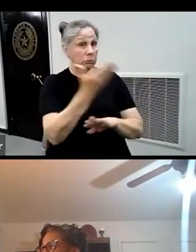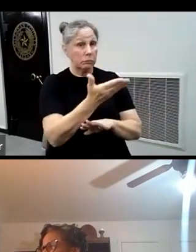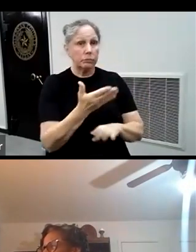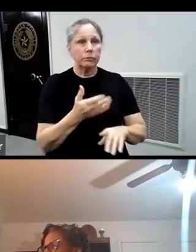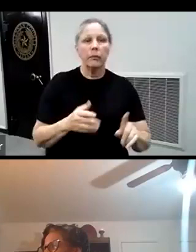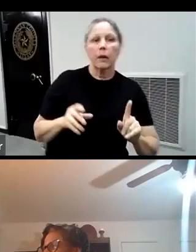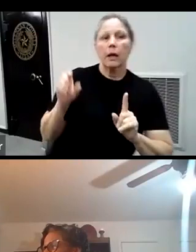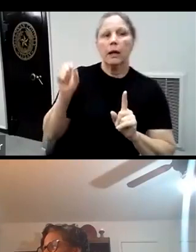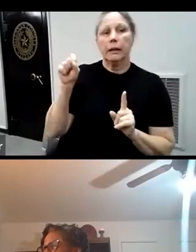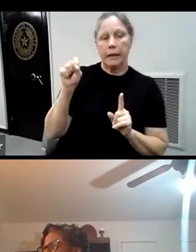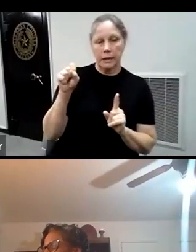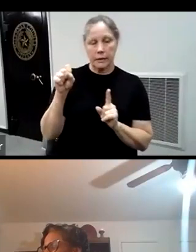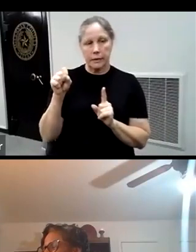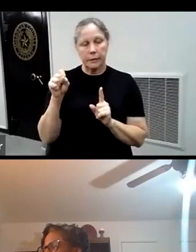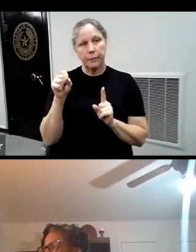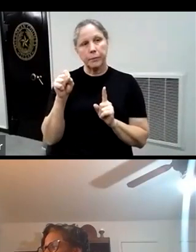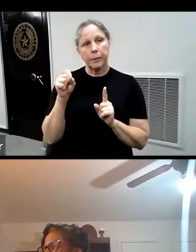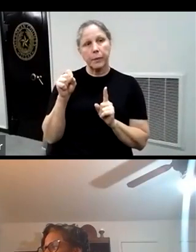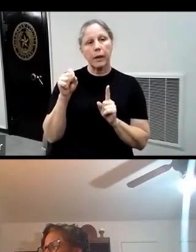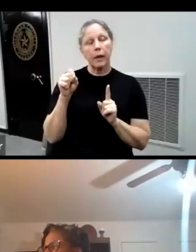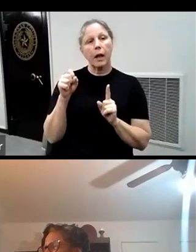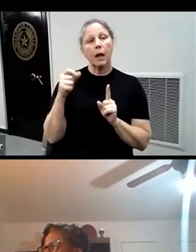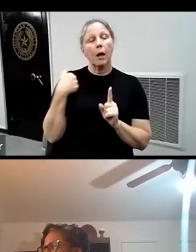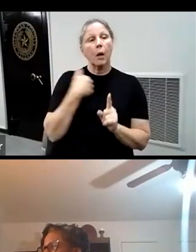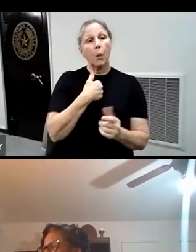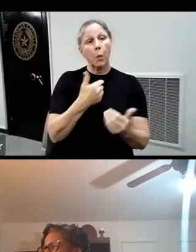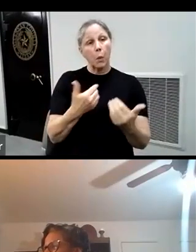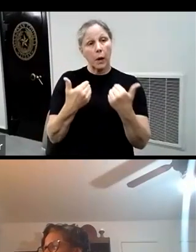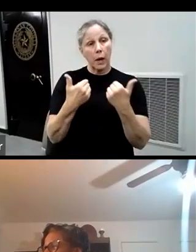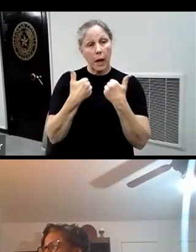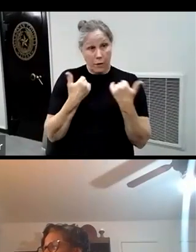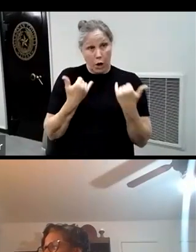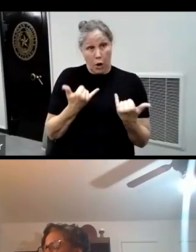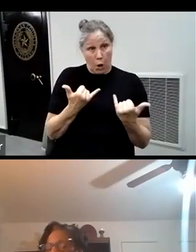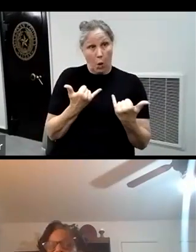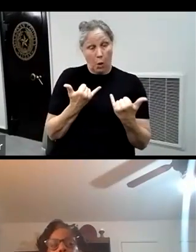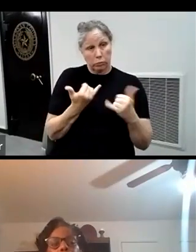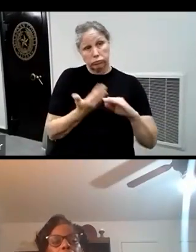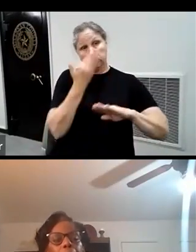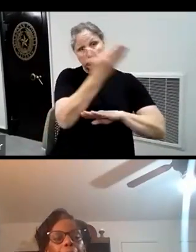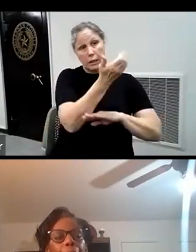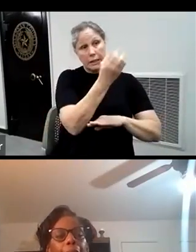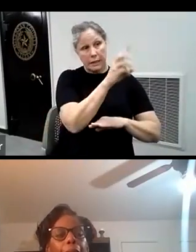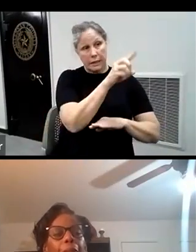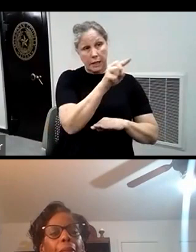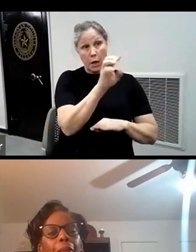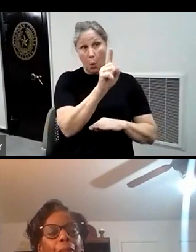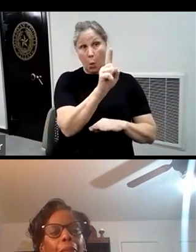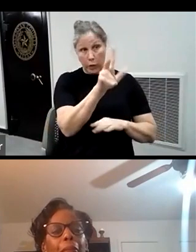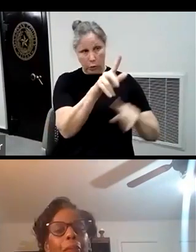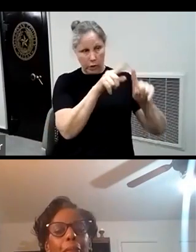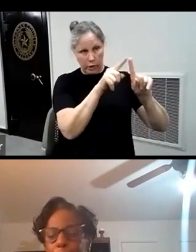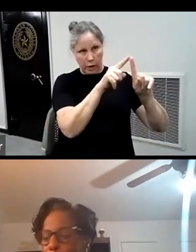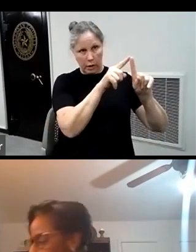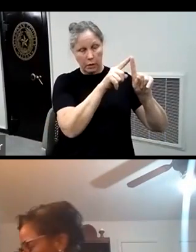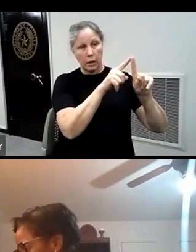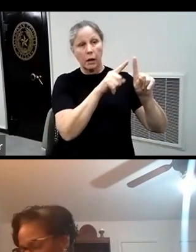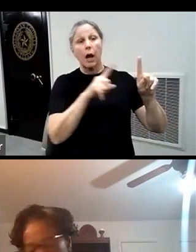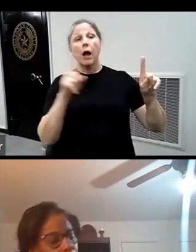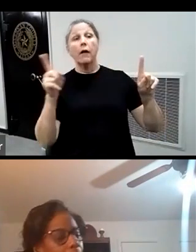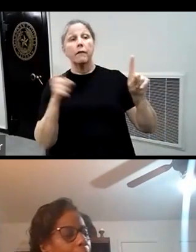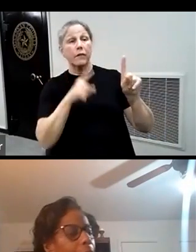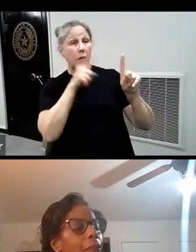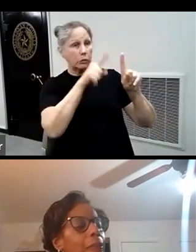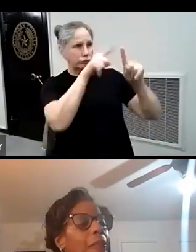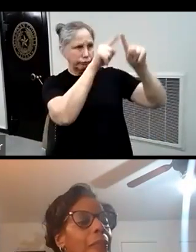Yes, sir. We have the current bid, bid 16-013. The initial term for